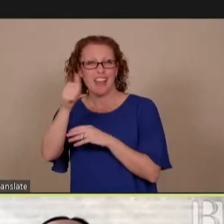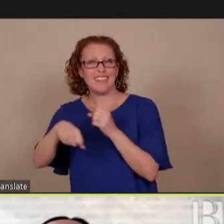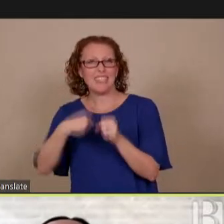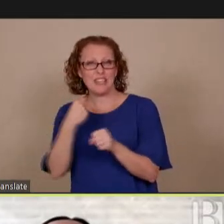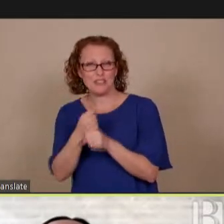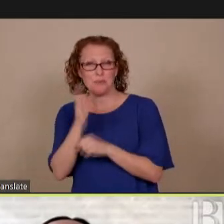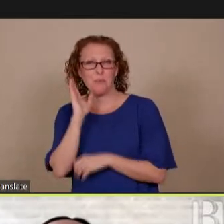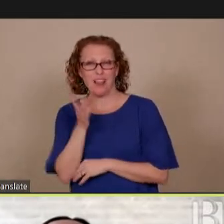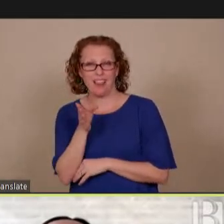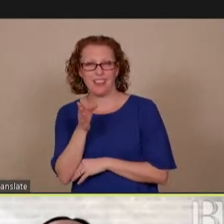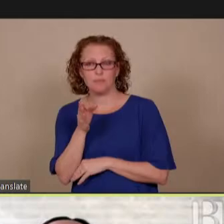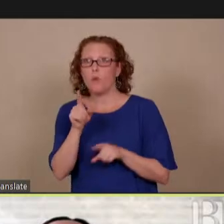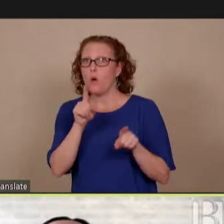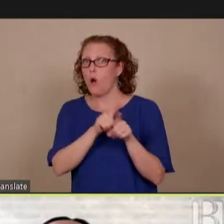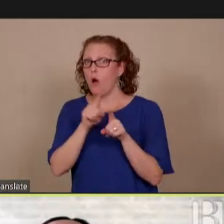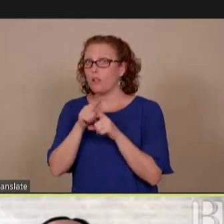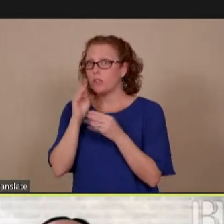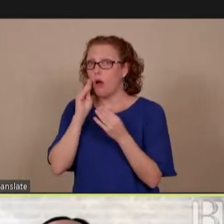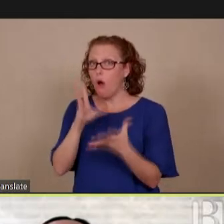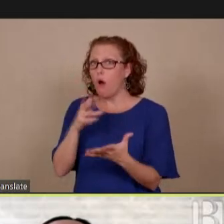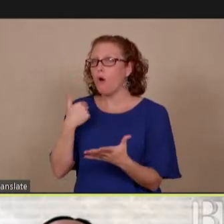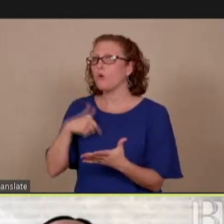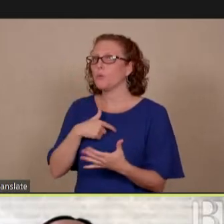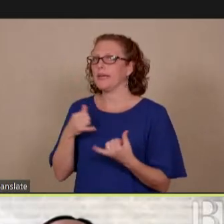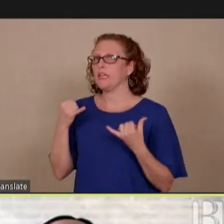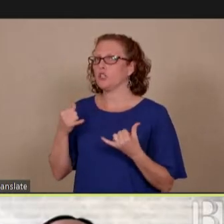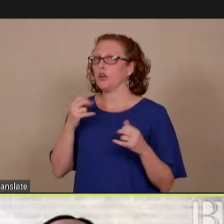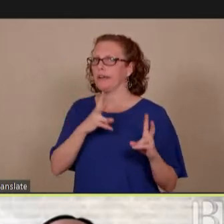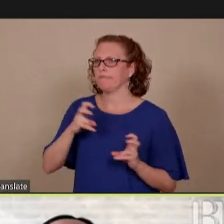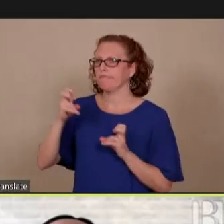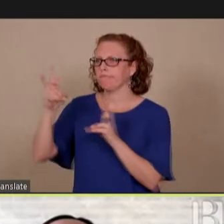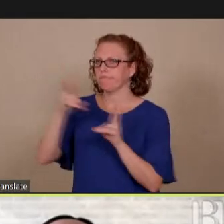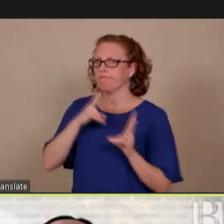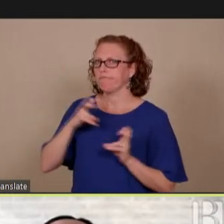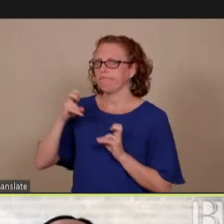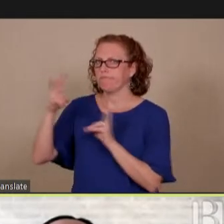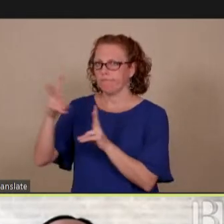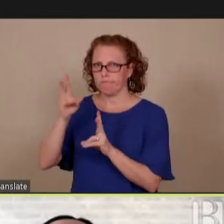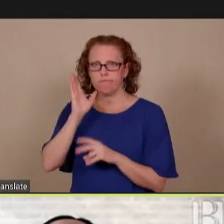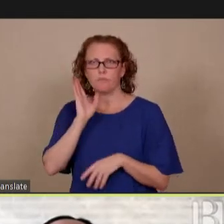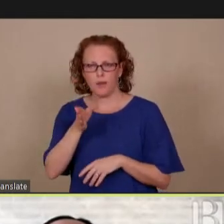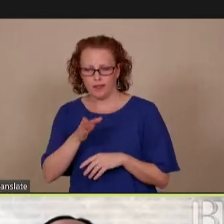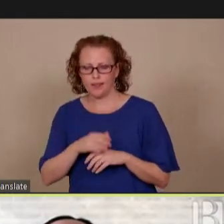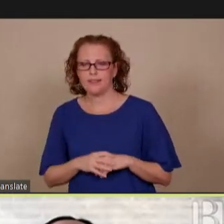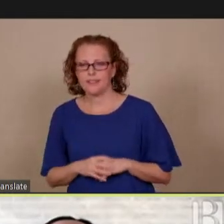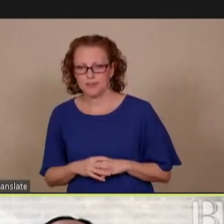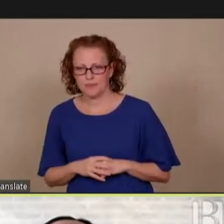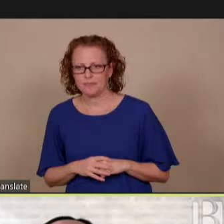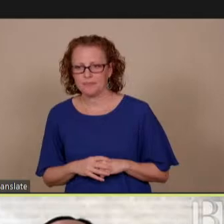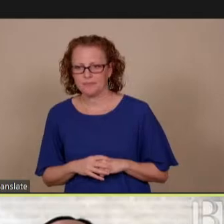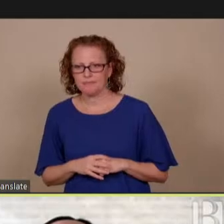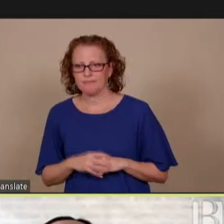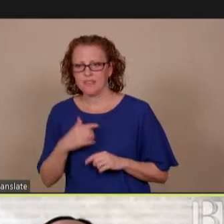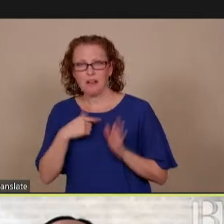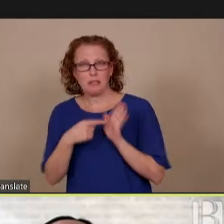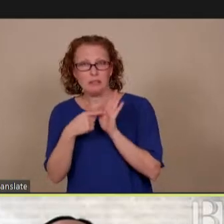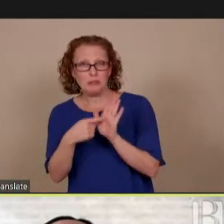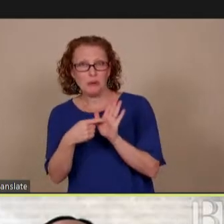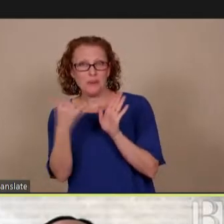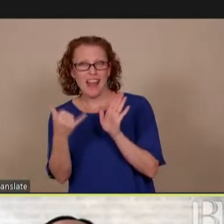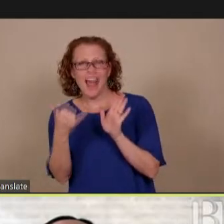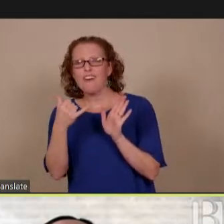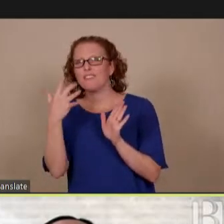regularly updated too, as new information becomes available. And here's just a front page